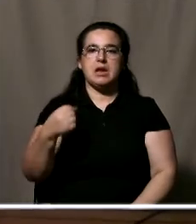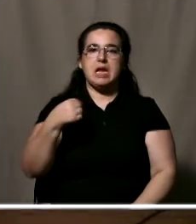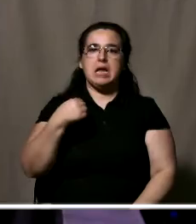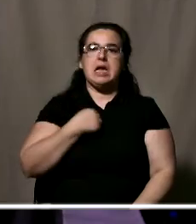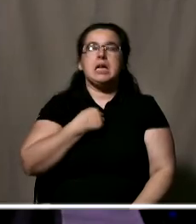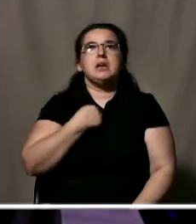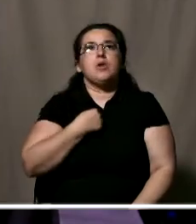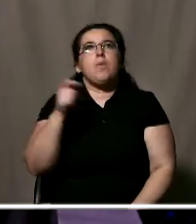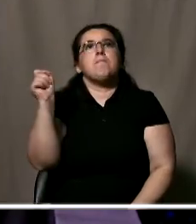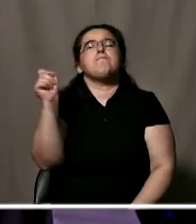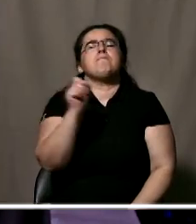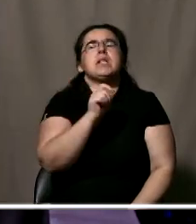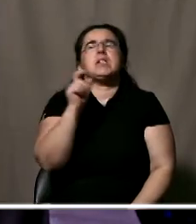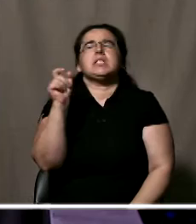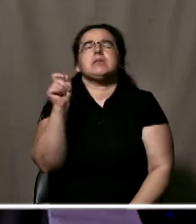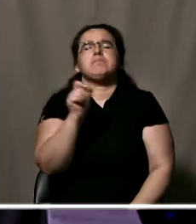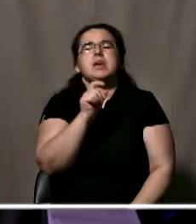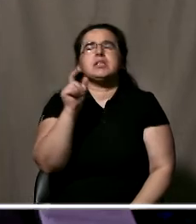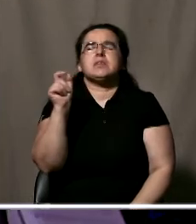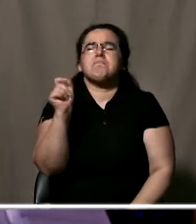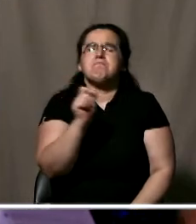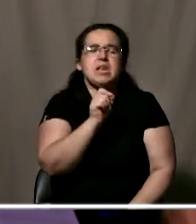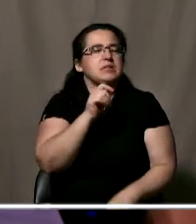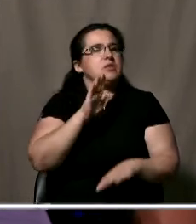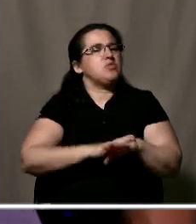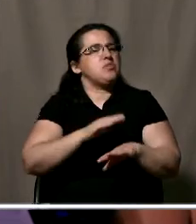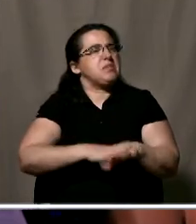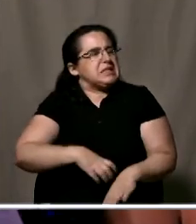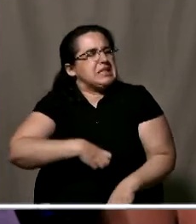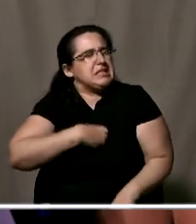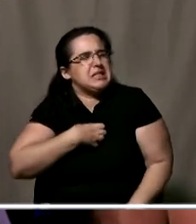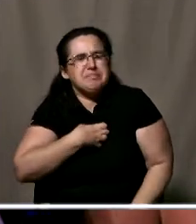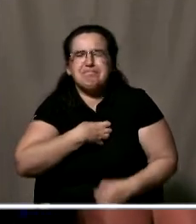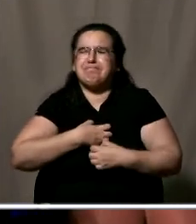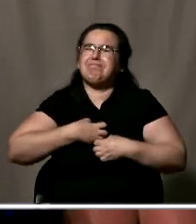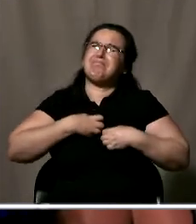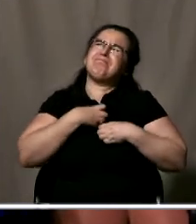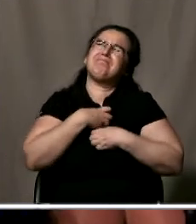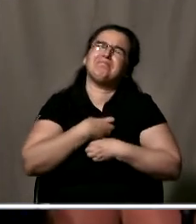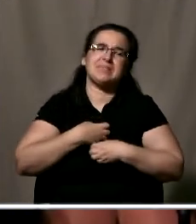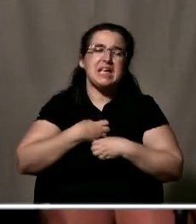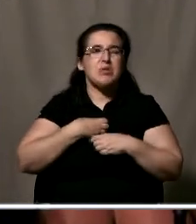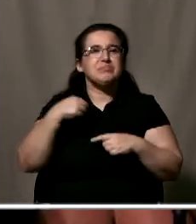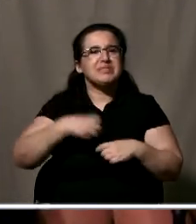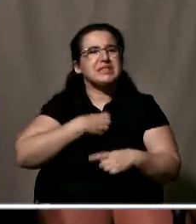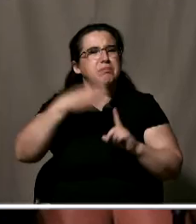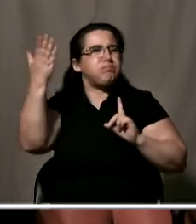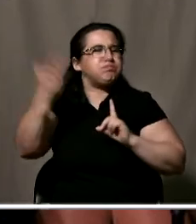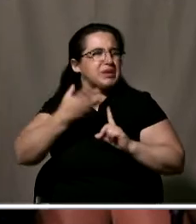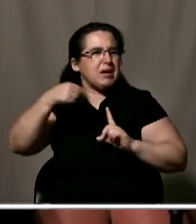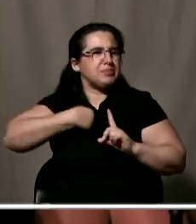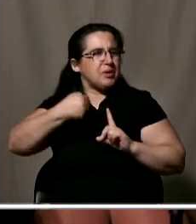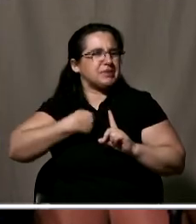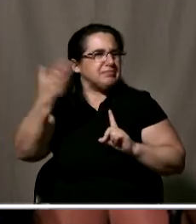guilt. E eu fiquei cheia de culpa durante meses. For months, I condemned myself. Durante meses, eu condenei-me a mim própria. I could